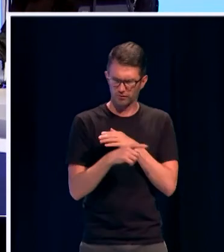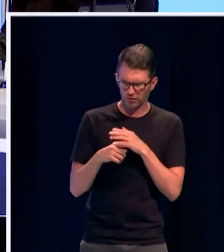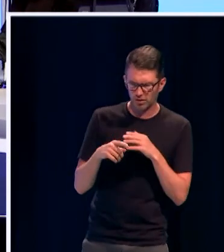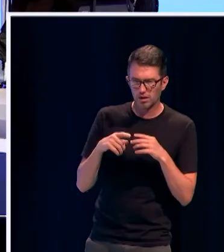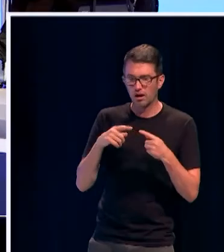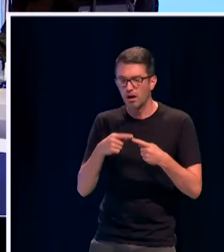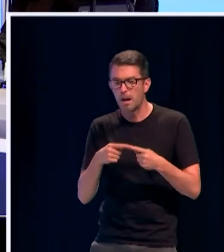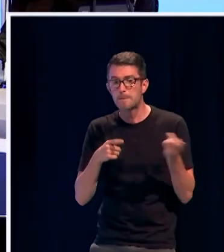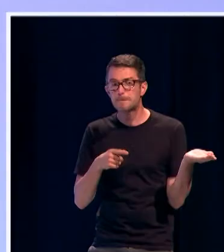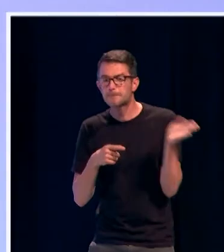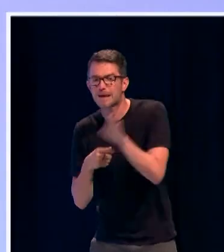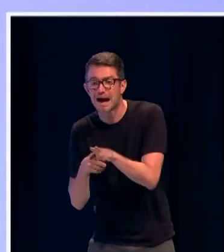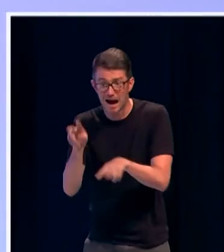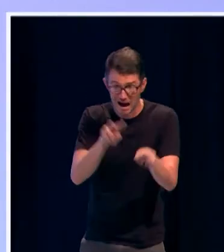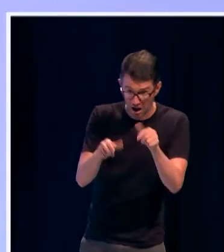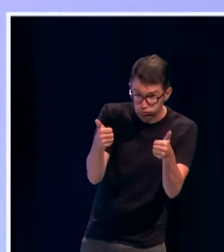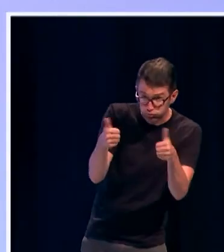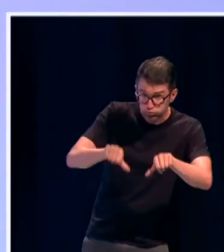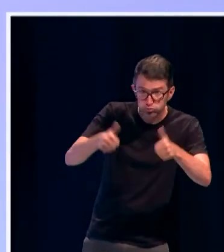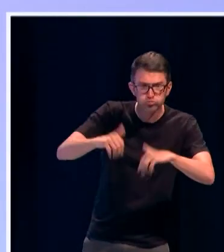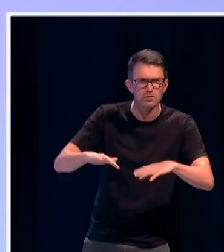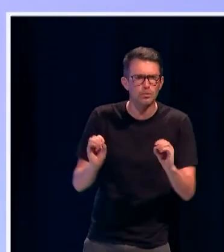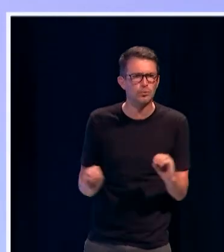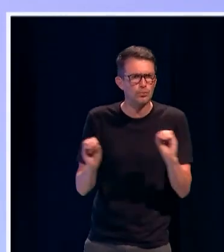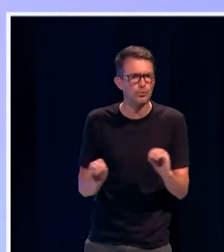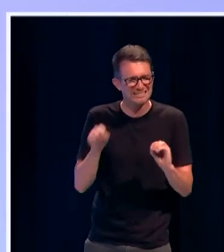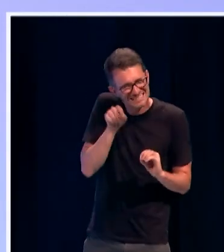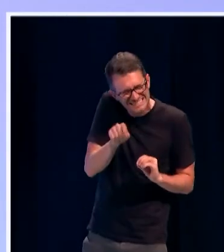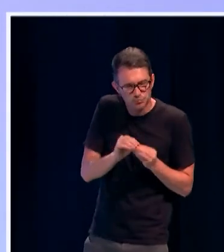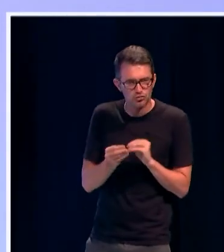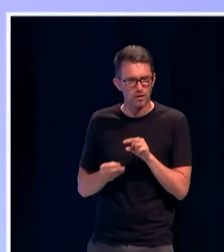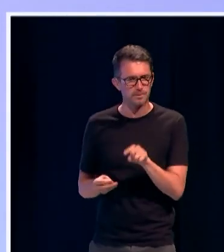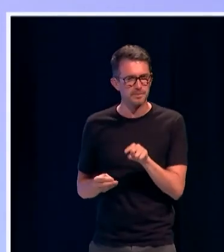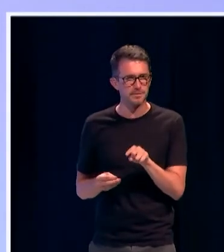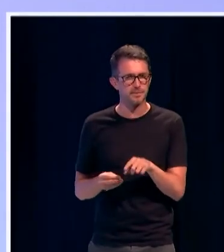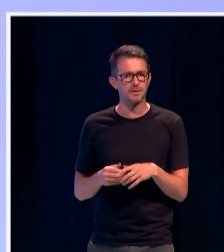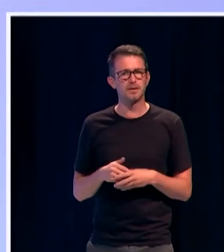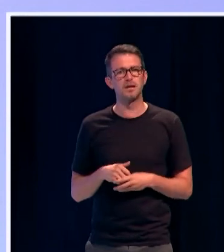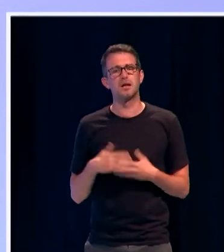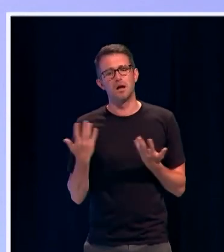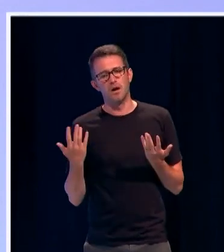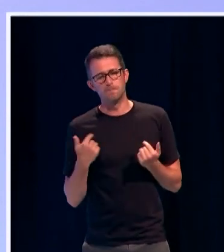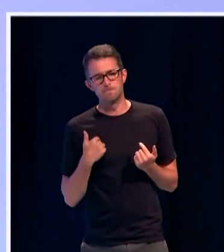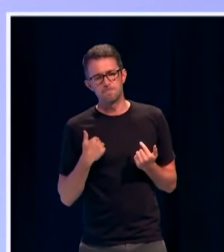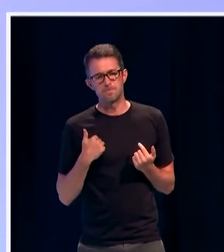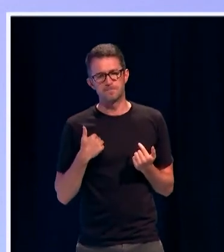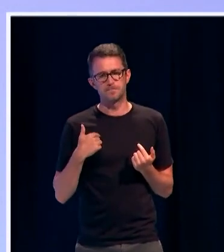With any training, training becomes more effective if after you've been trained, you actually apply it. From my